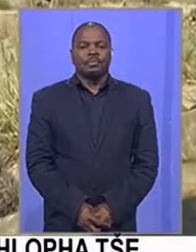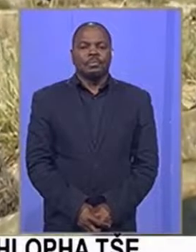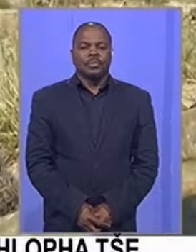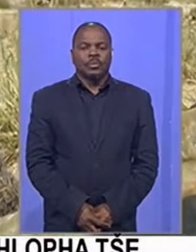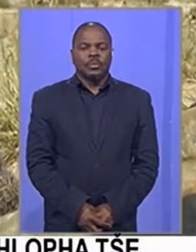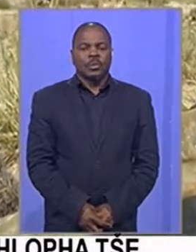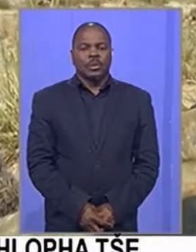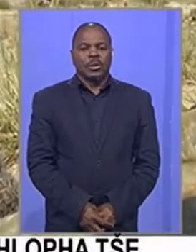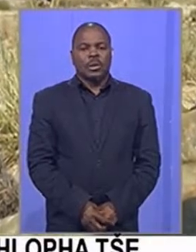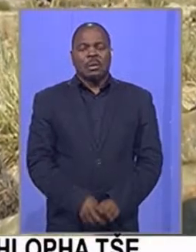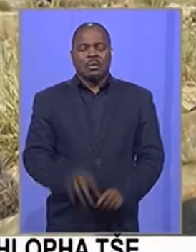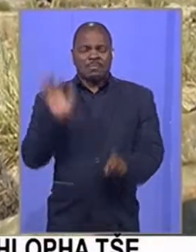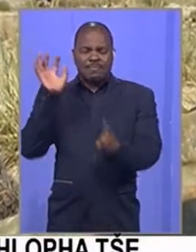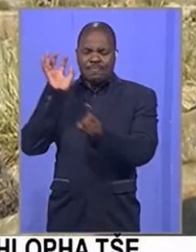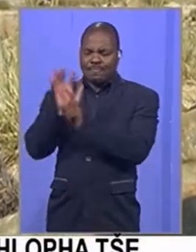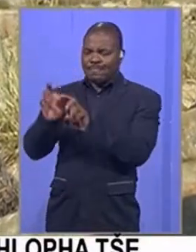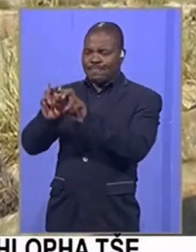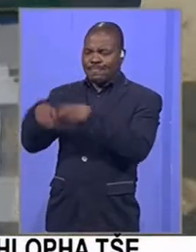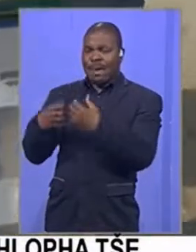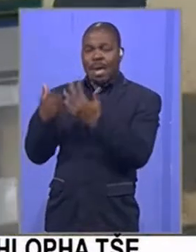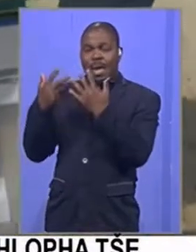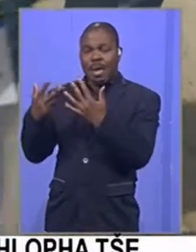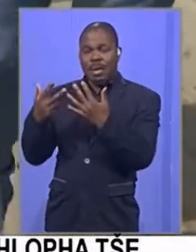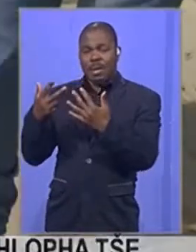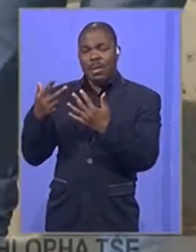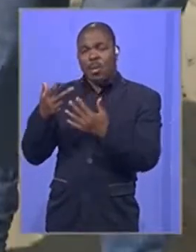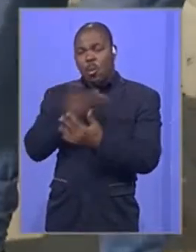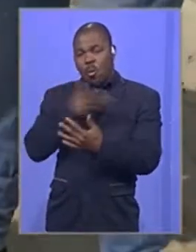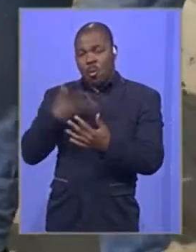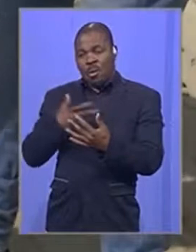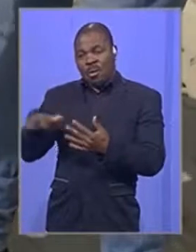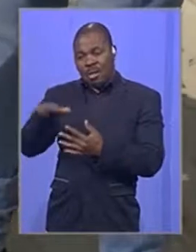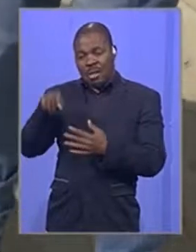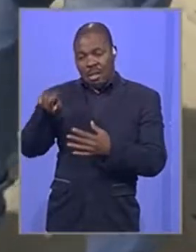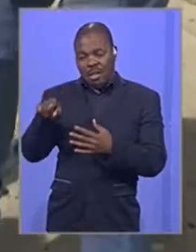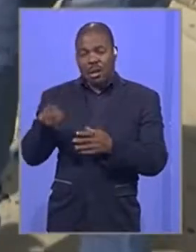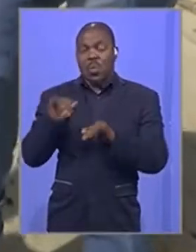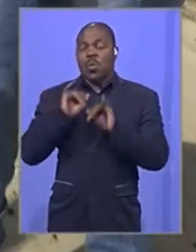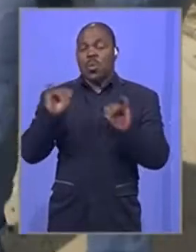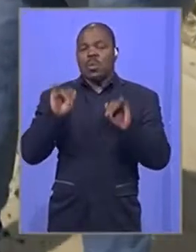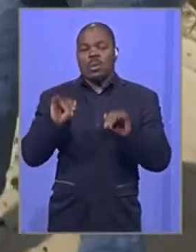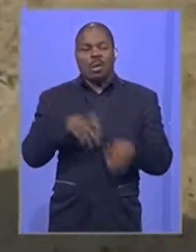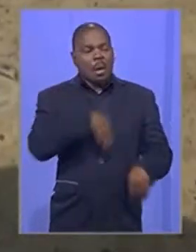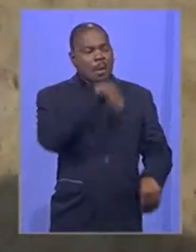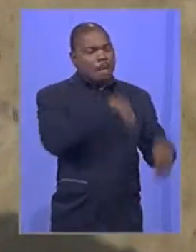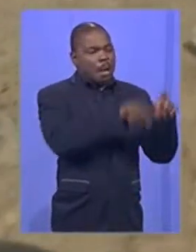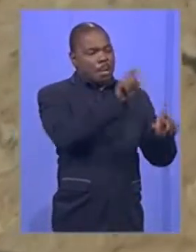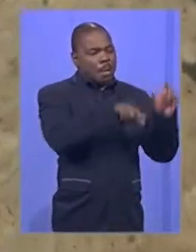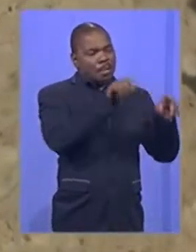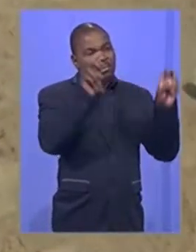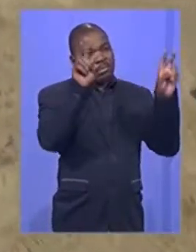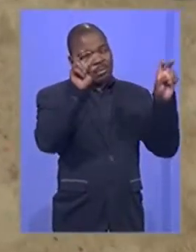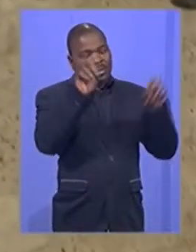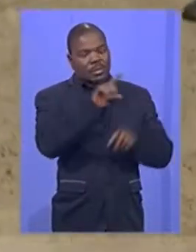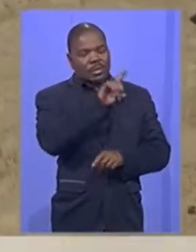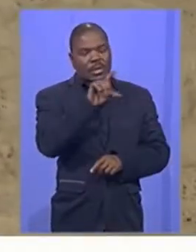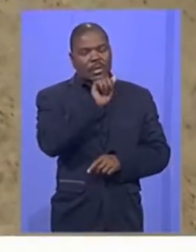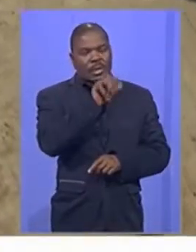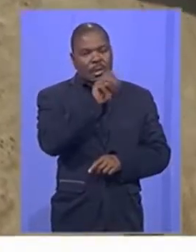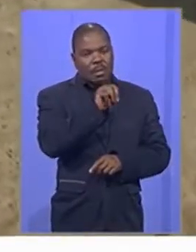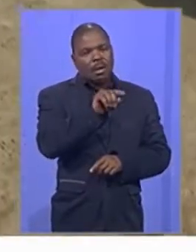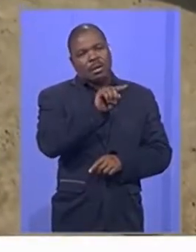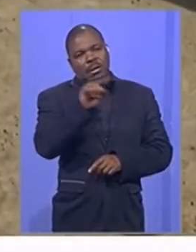Go ka toka seboka ga magarebe a seswai ka Krugersdorp go bile pepeneneng barafi ba diepria ba ba tsebiago ka ditsamazama ka